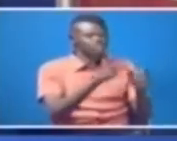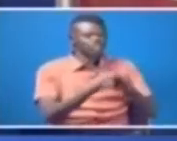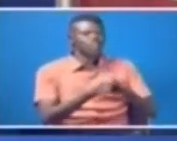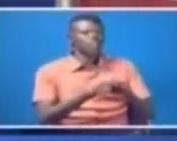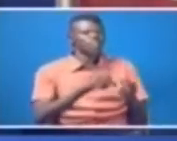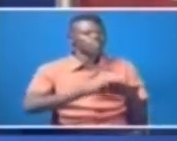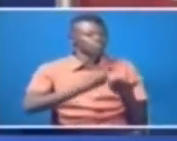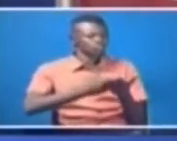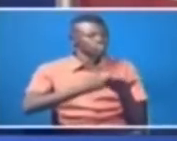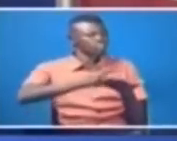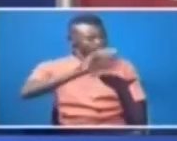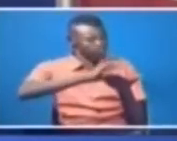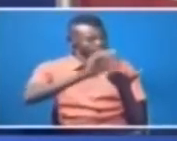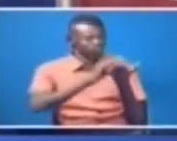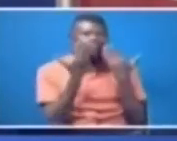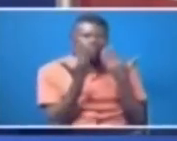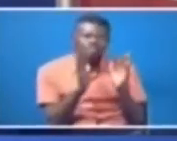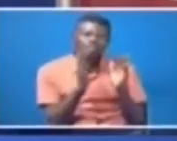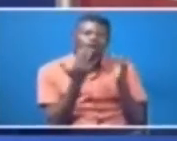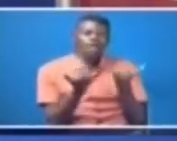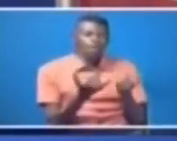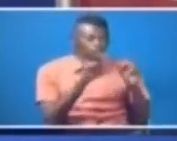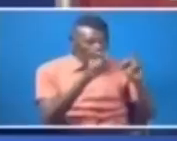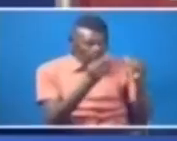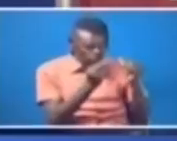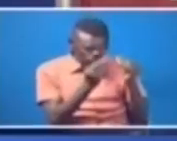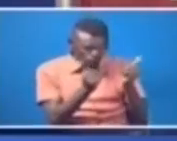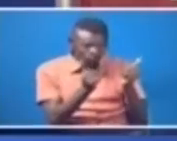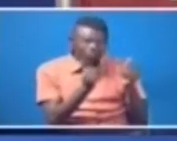has been given to those institutions. I think we need to deal with the issues